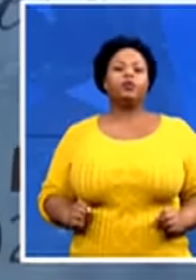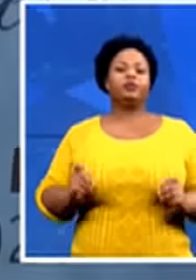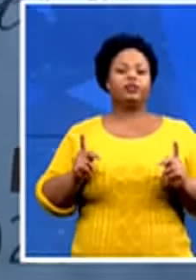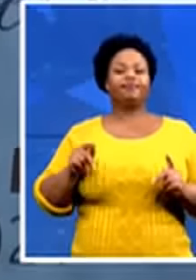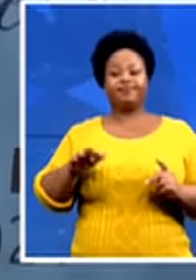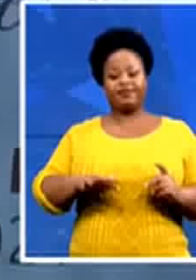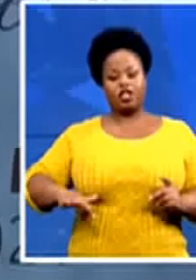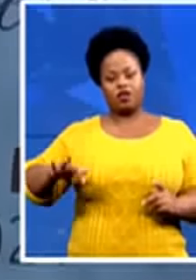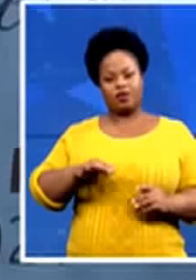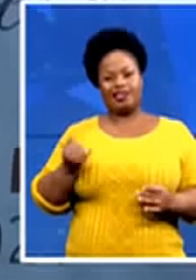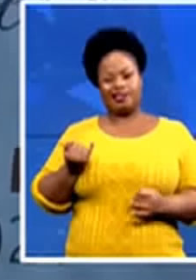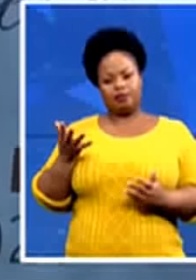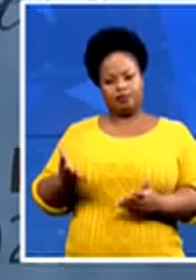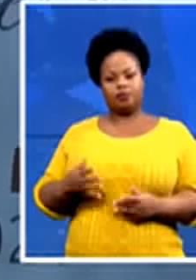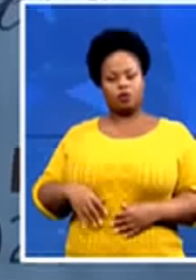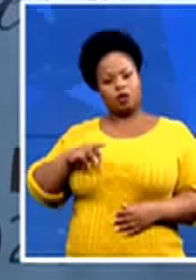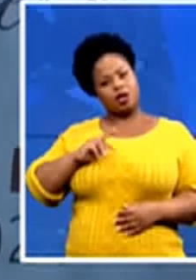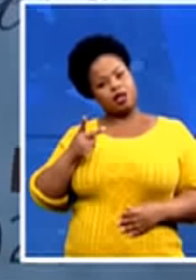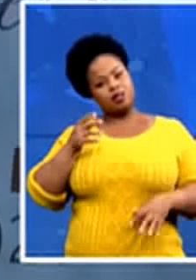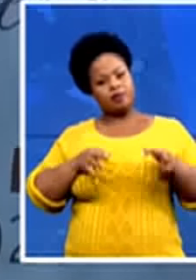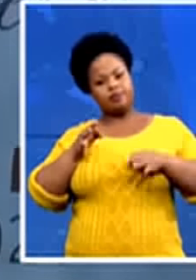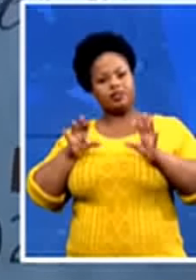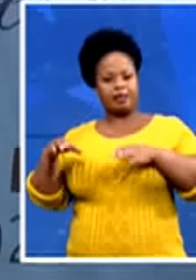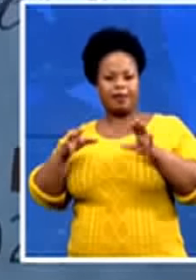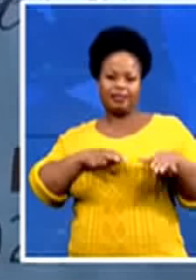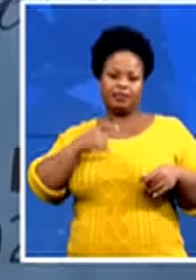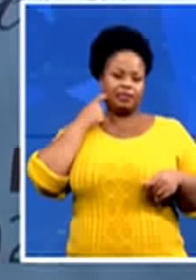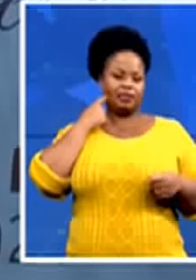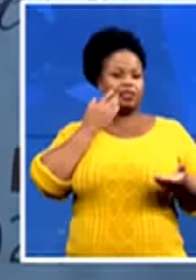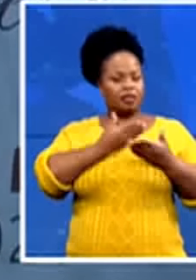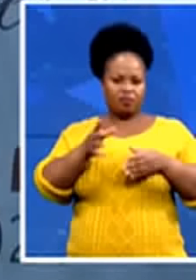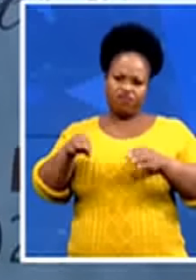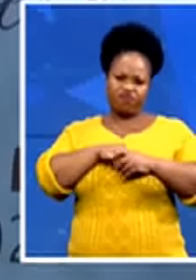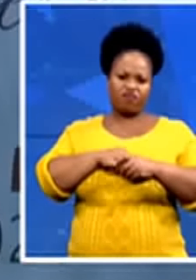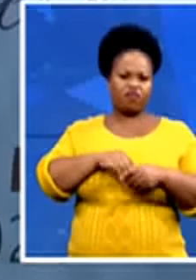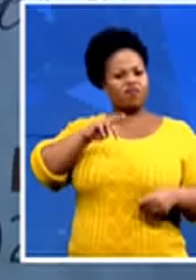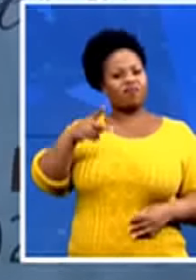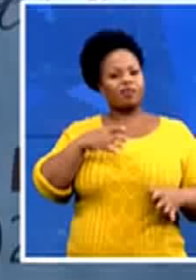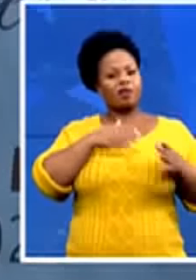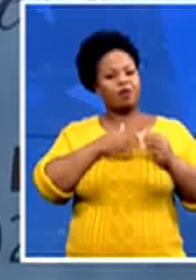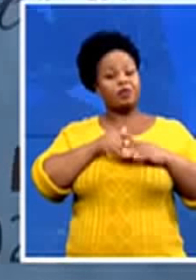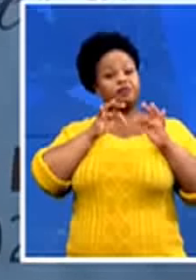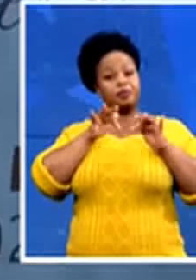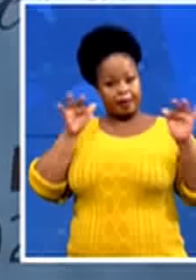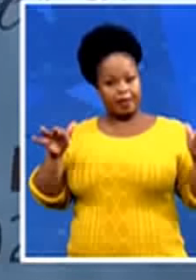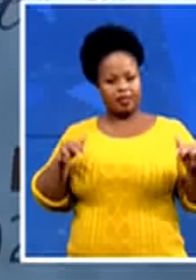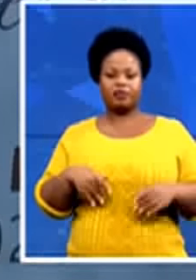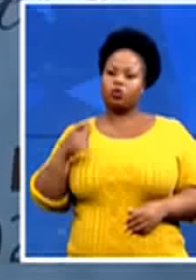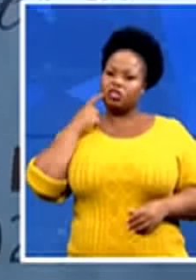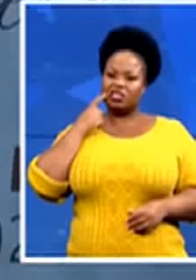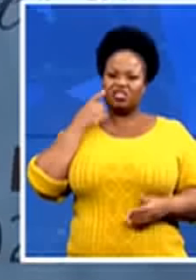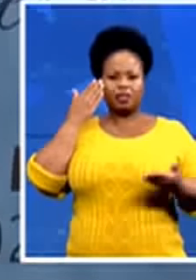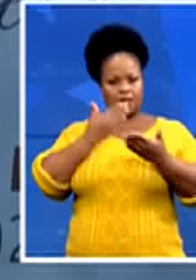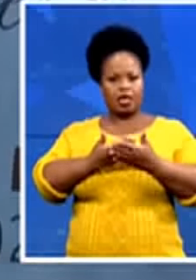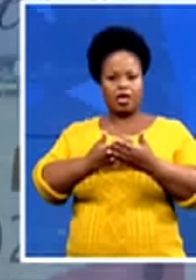to be able to also come in, for members of the public to be able to freely choose the